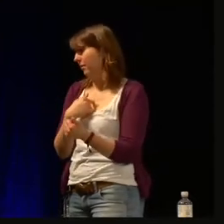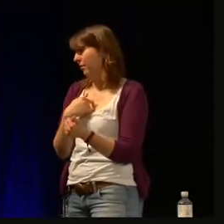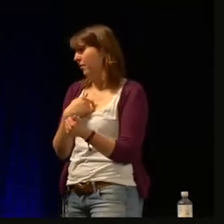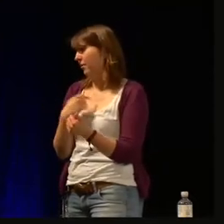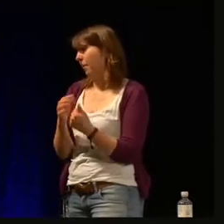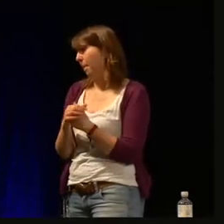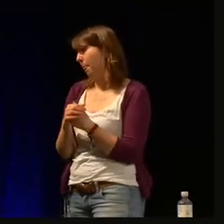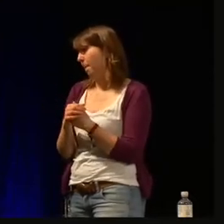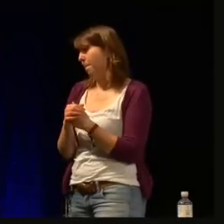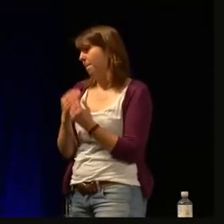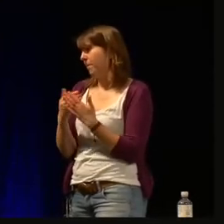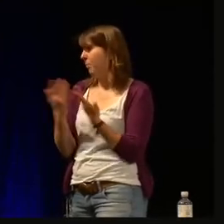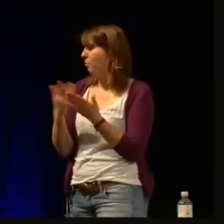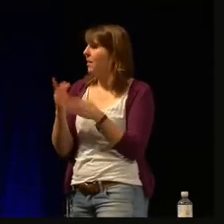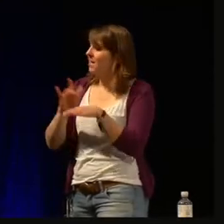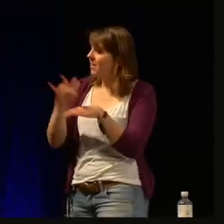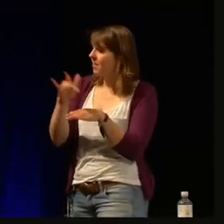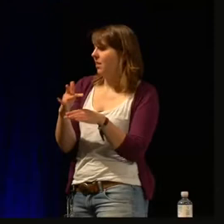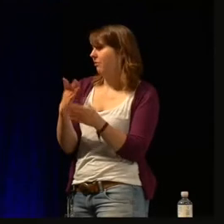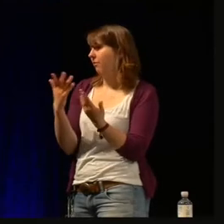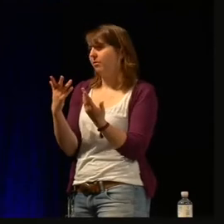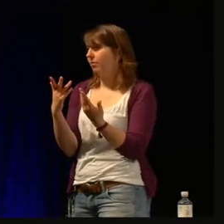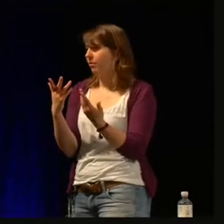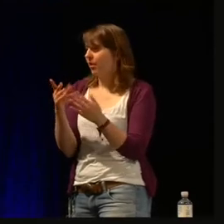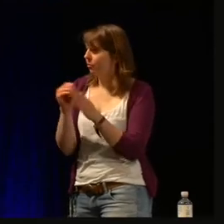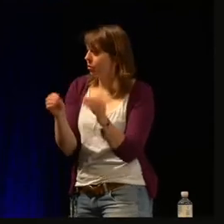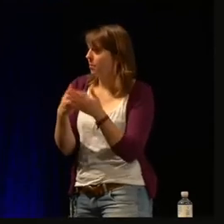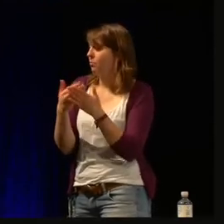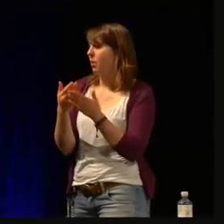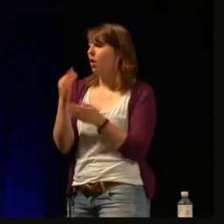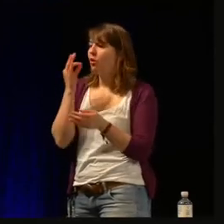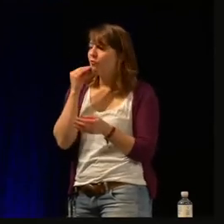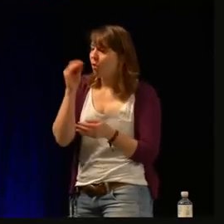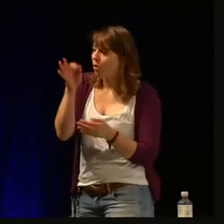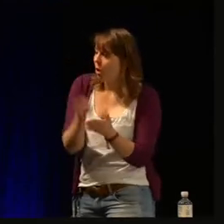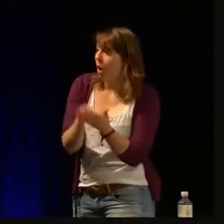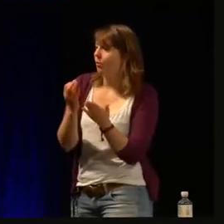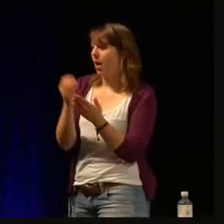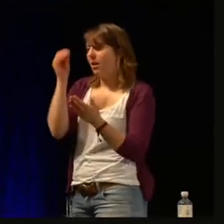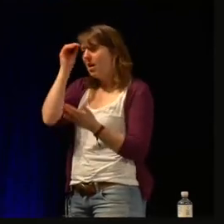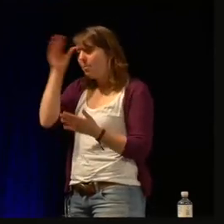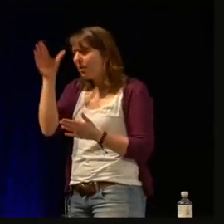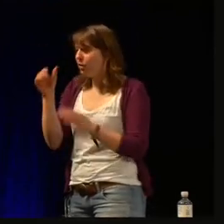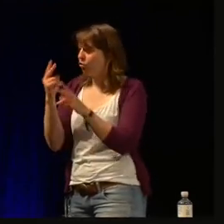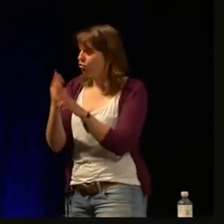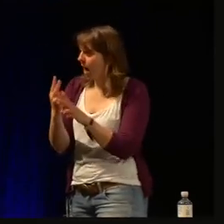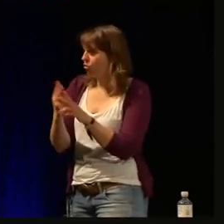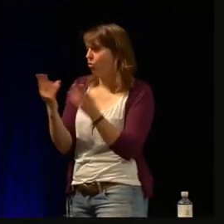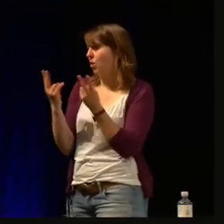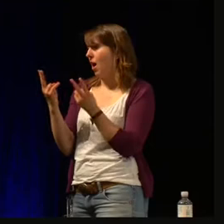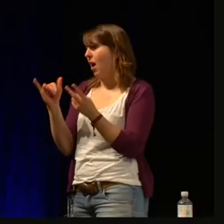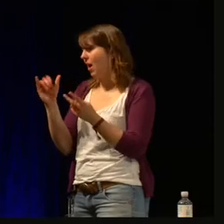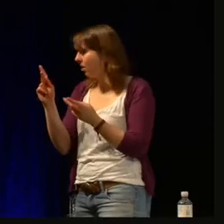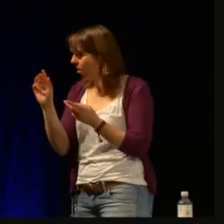into an algorithm and have the dein Bildungsstatus oder dein Einkommen, dass die keine Rolle spielen.